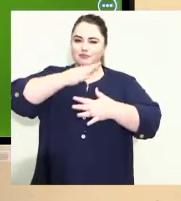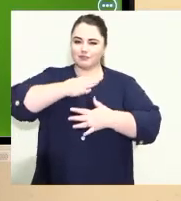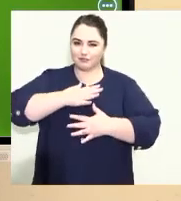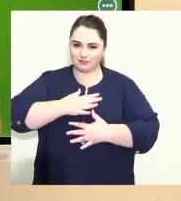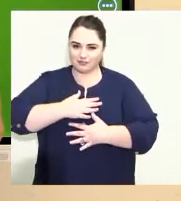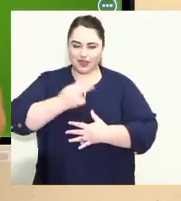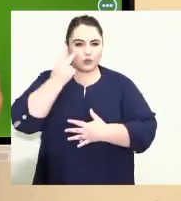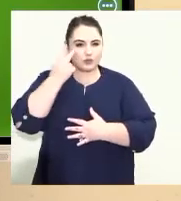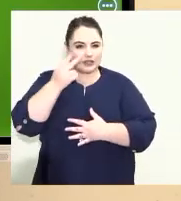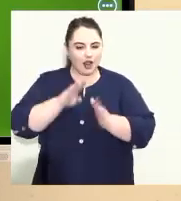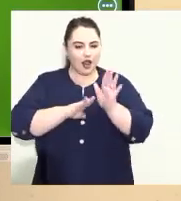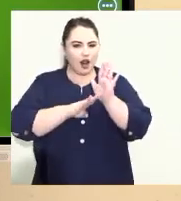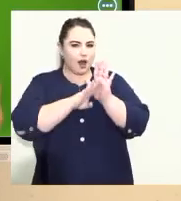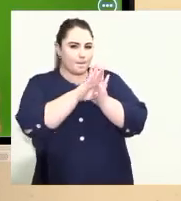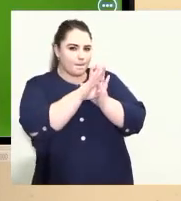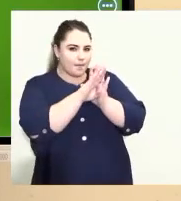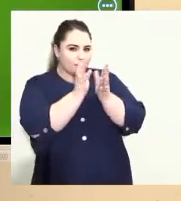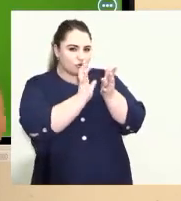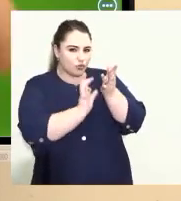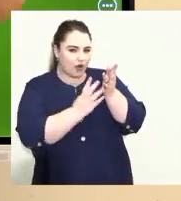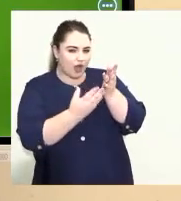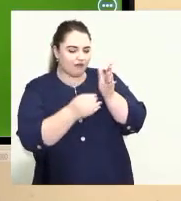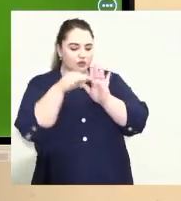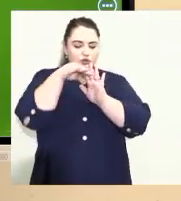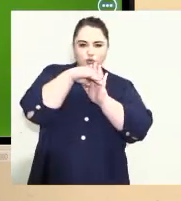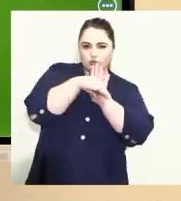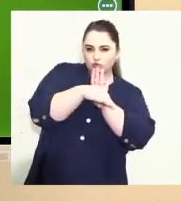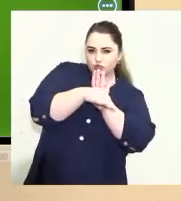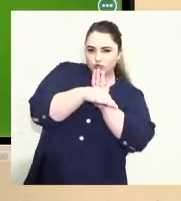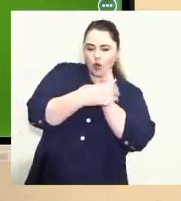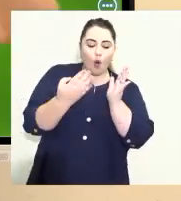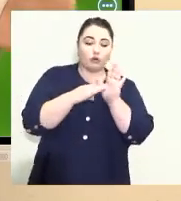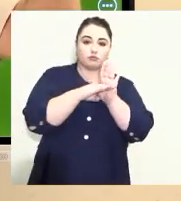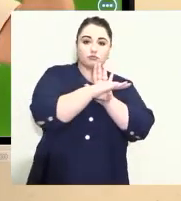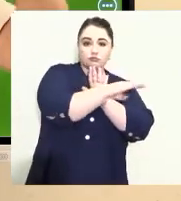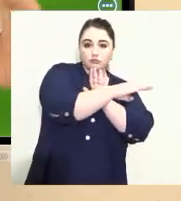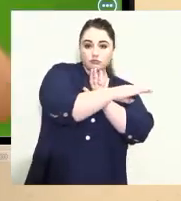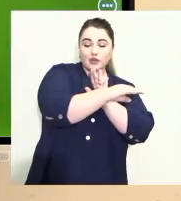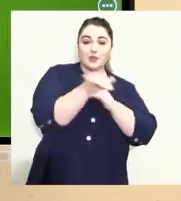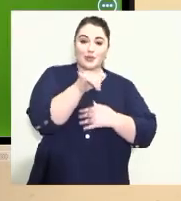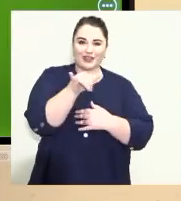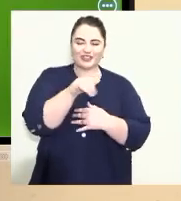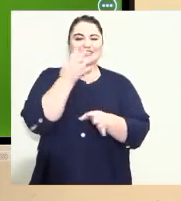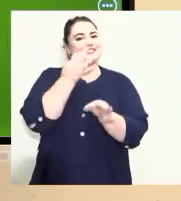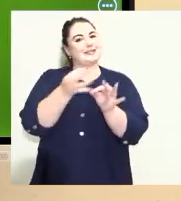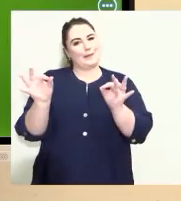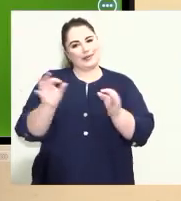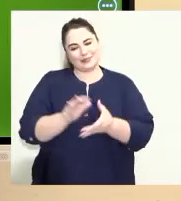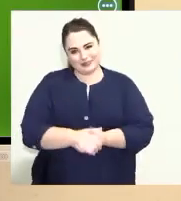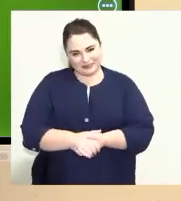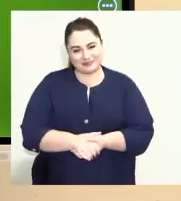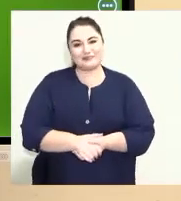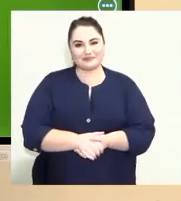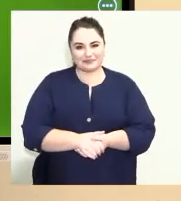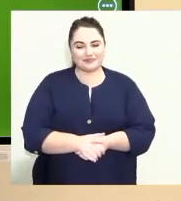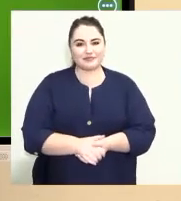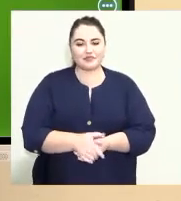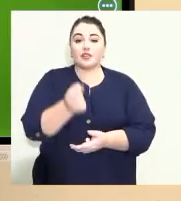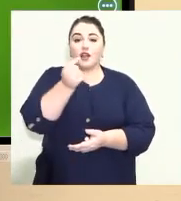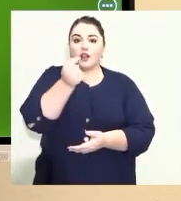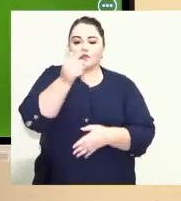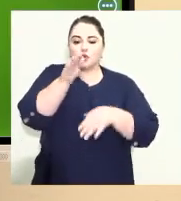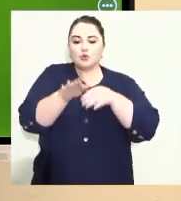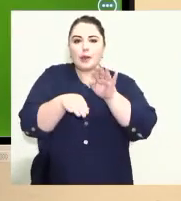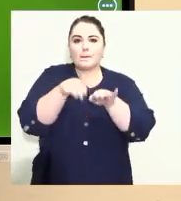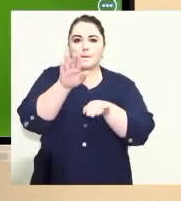look at, is the line going up? It tells you a story. Is it going down or staying the same? As simple as that. Now, there's